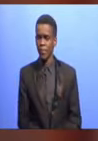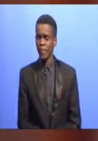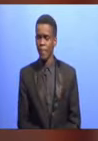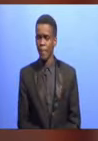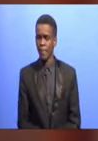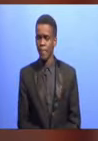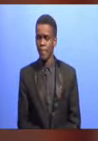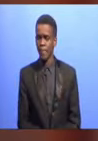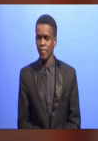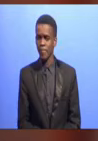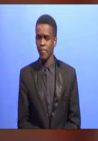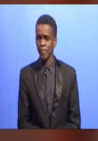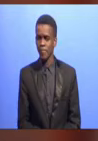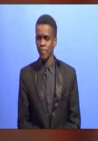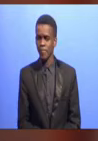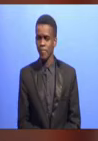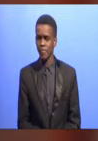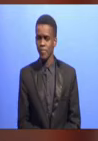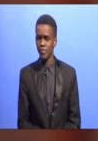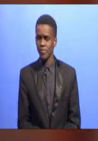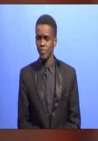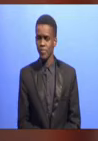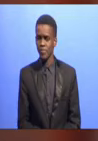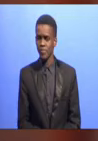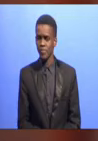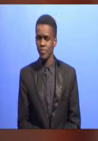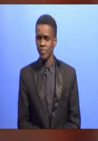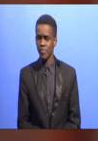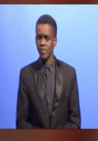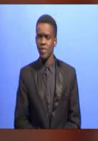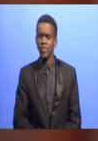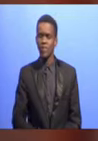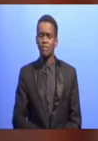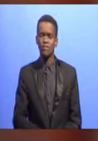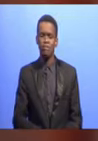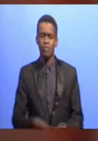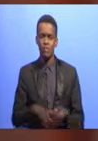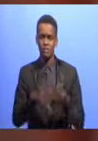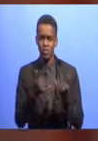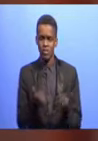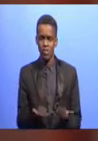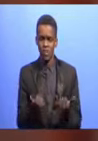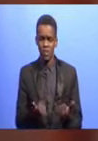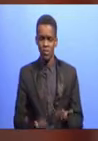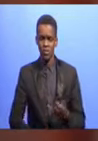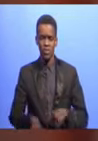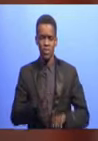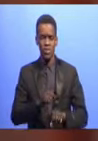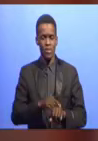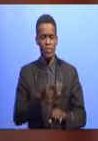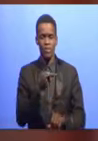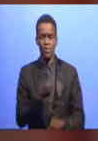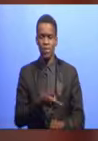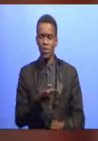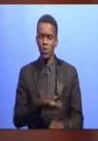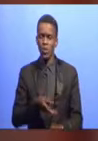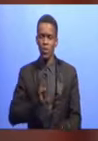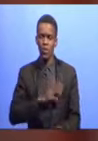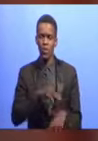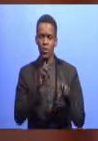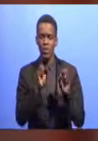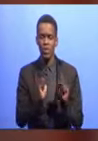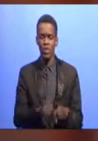the narrative, but this is a new time dispensation. It calls for urgent actions. It calls for